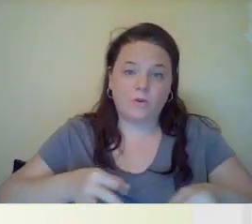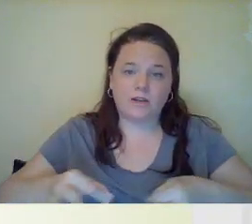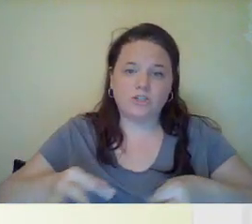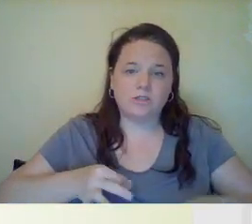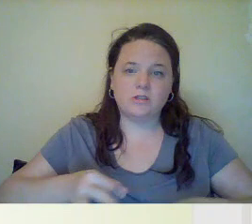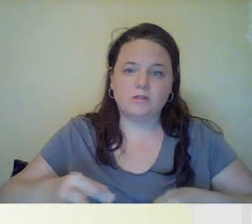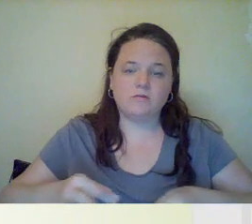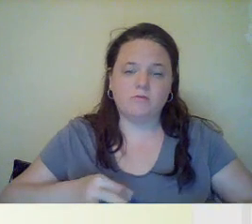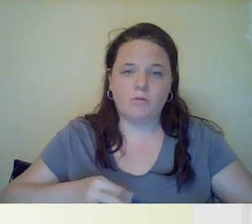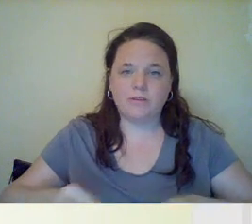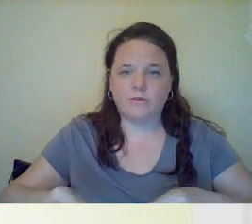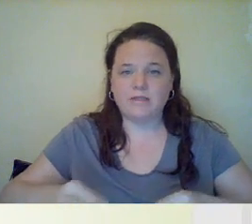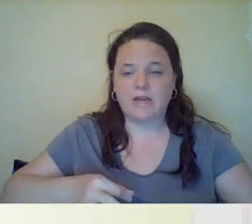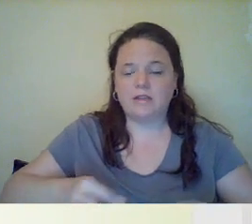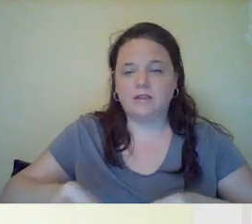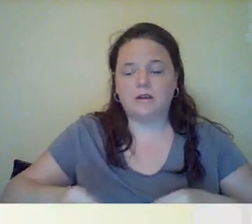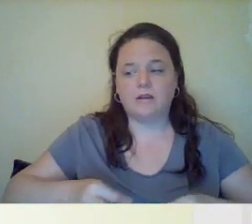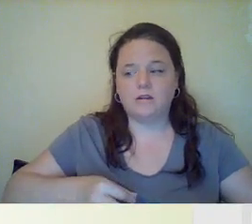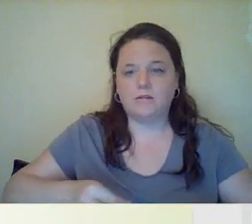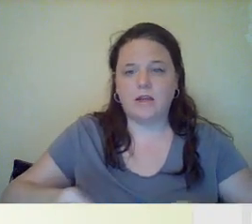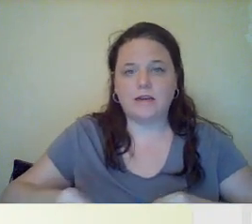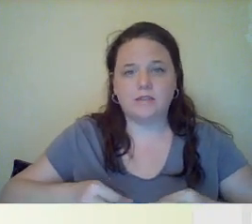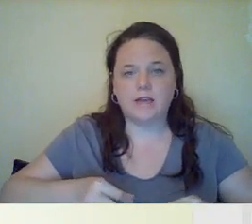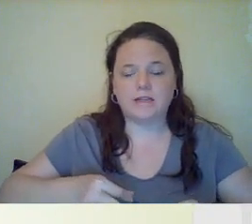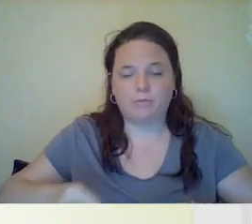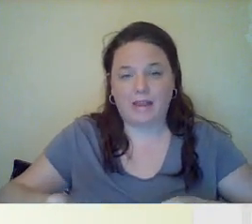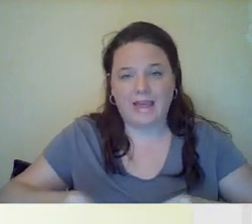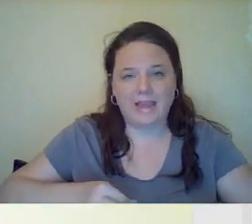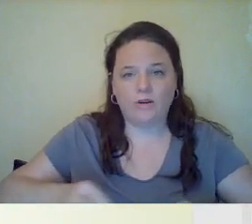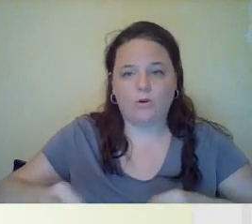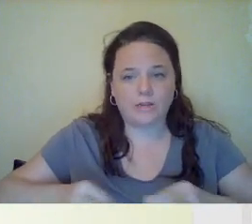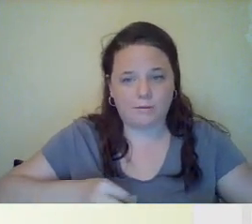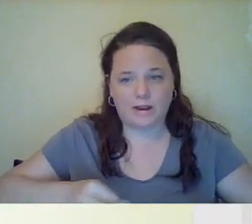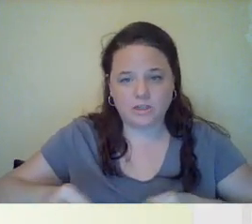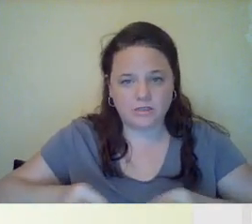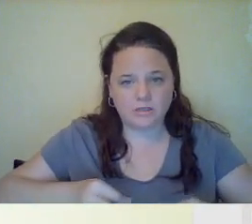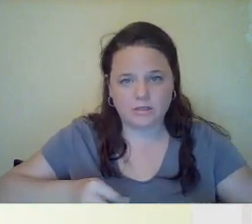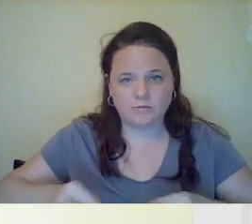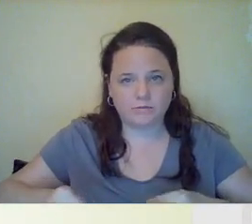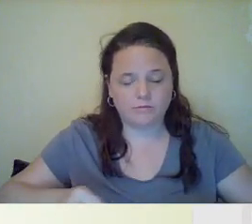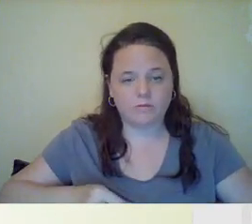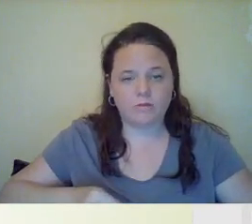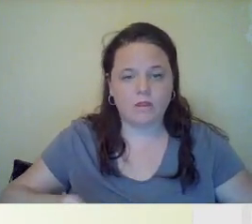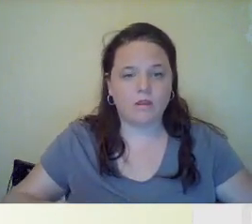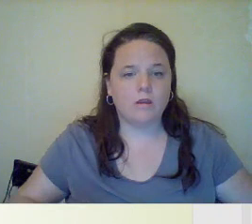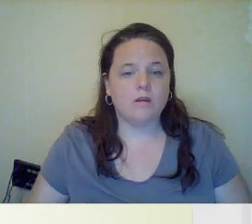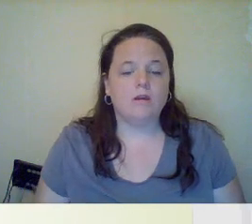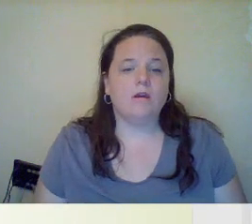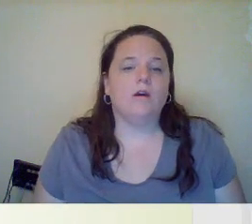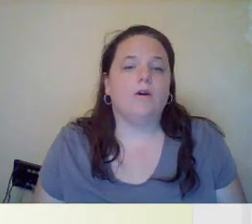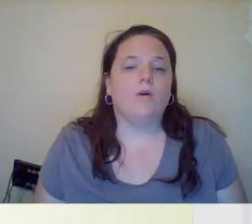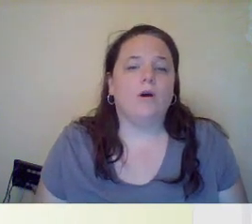talk about the directions. And that's how we sign explain or directions.